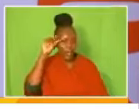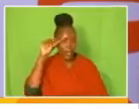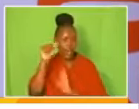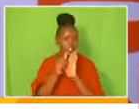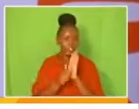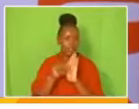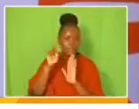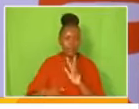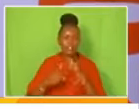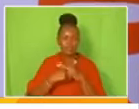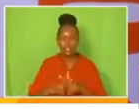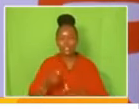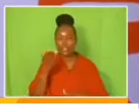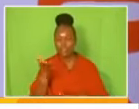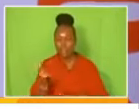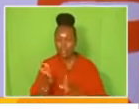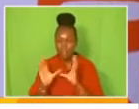the party.